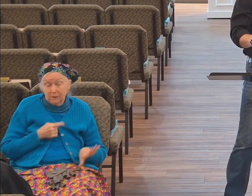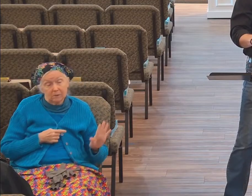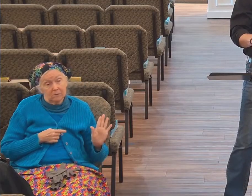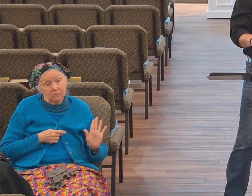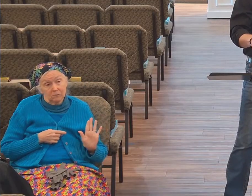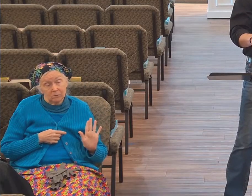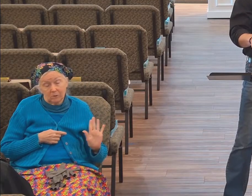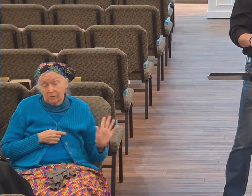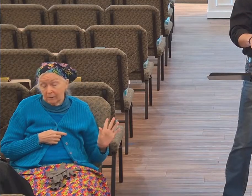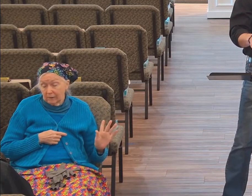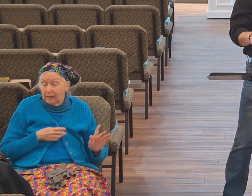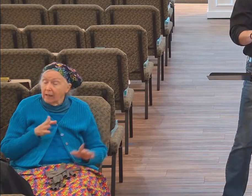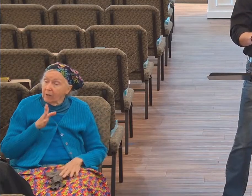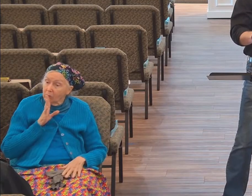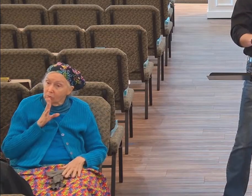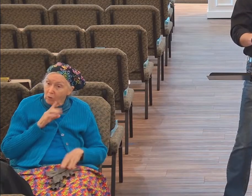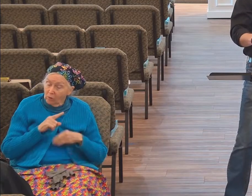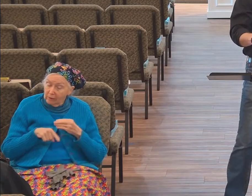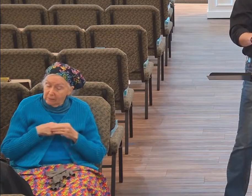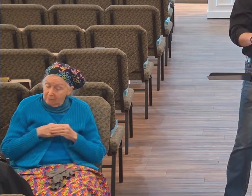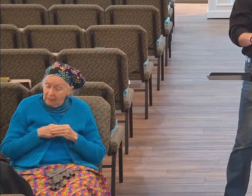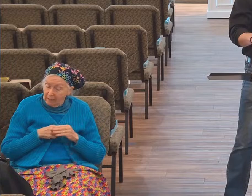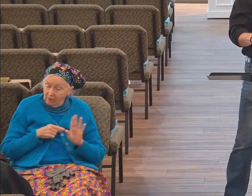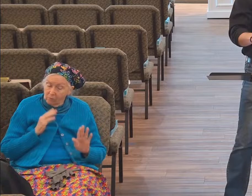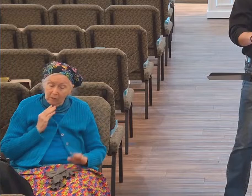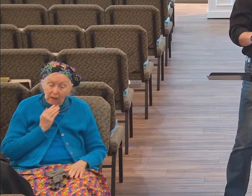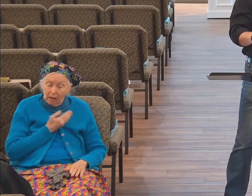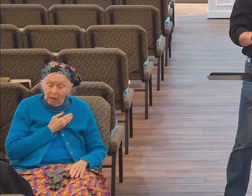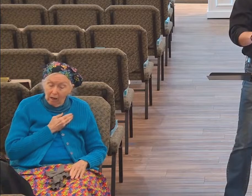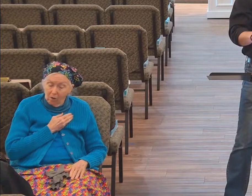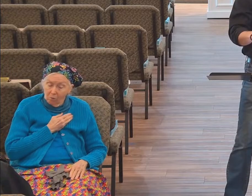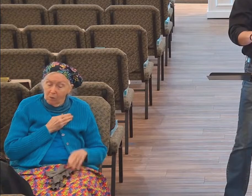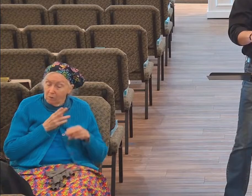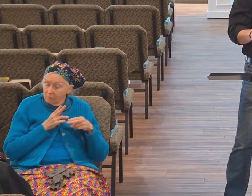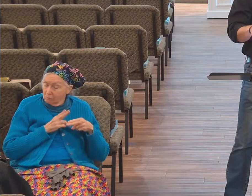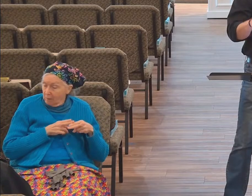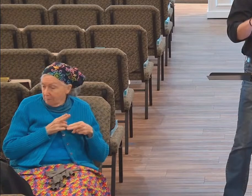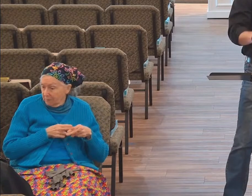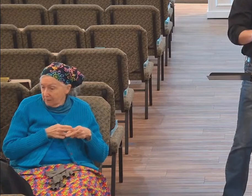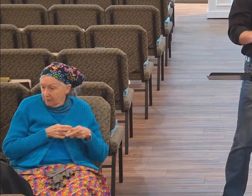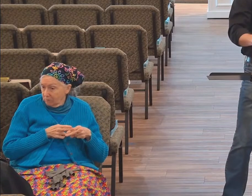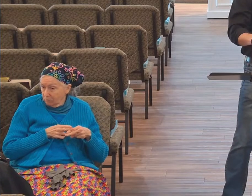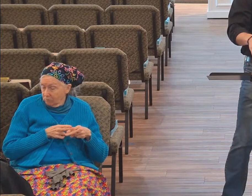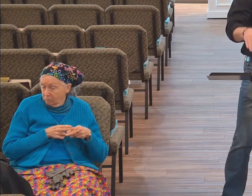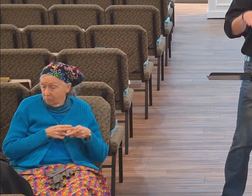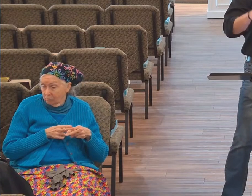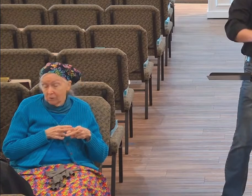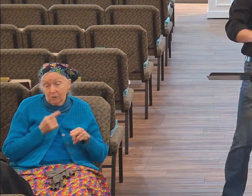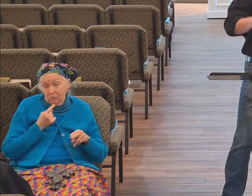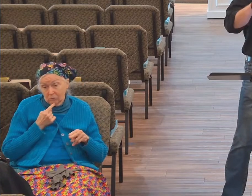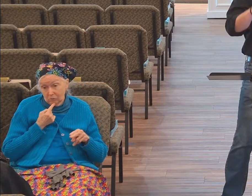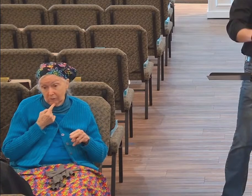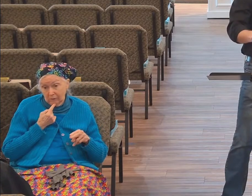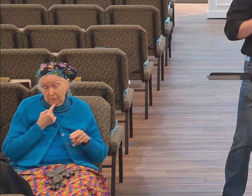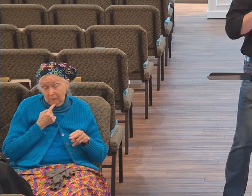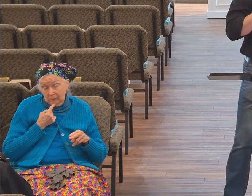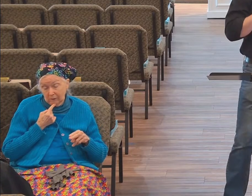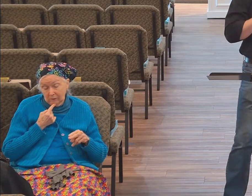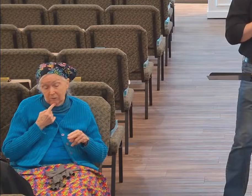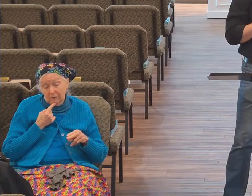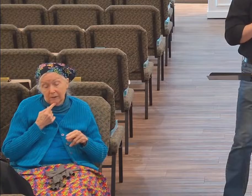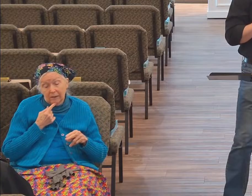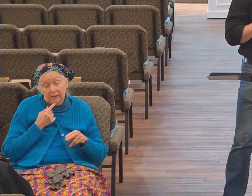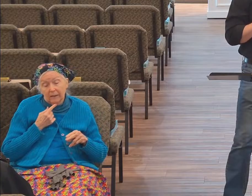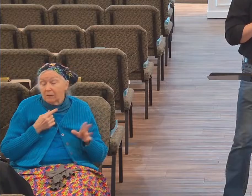Okay? He's talking about their reputation. Okay? It's a serious claim, but it's grounded in what?